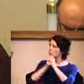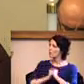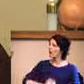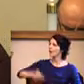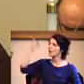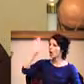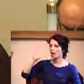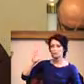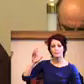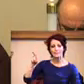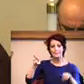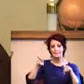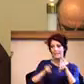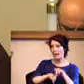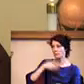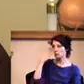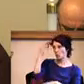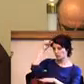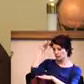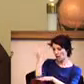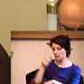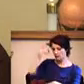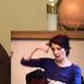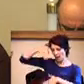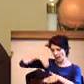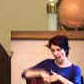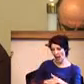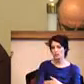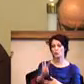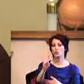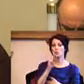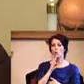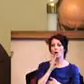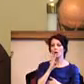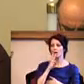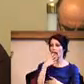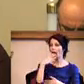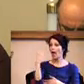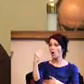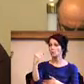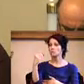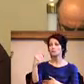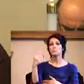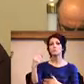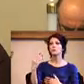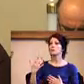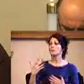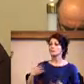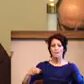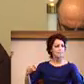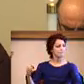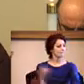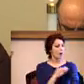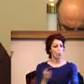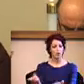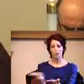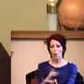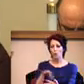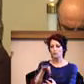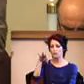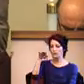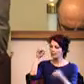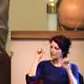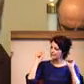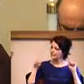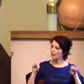son went into the water that day and came up and received the power of the holy spirit that enabled him to do great